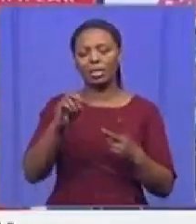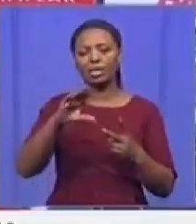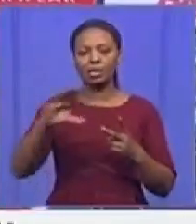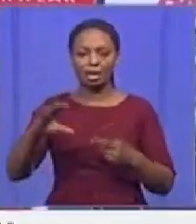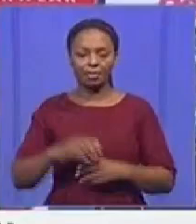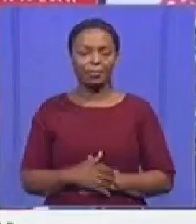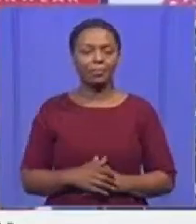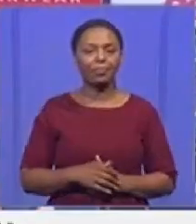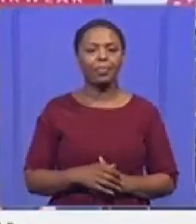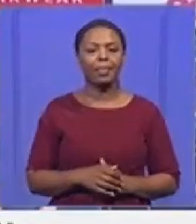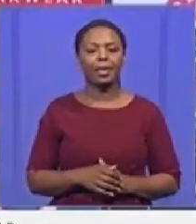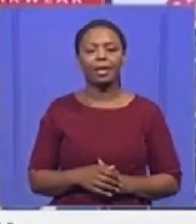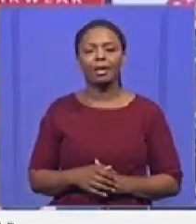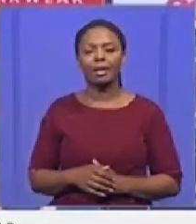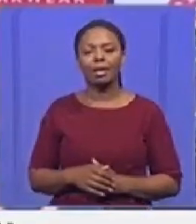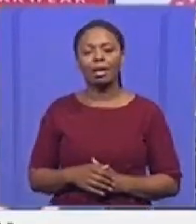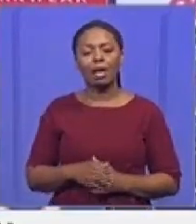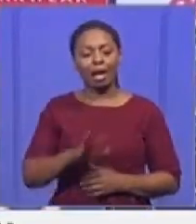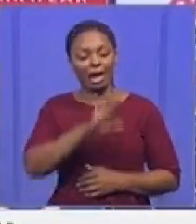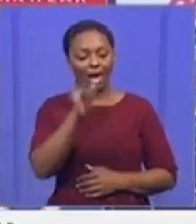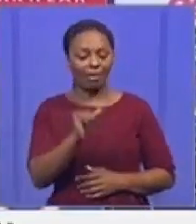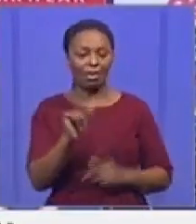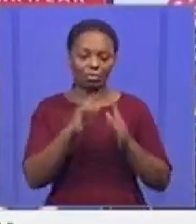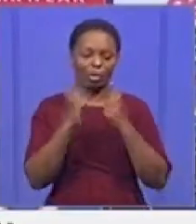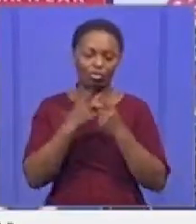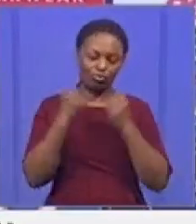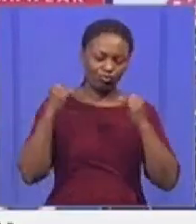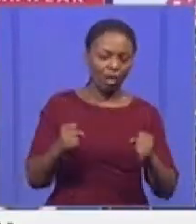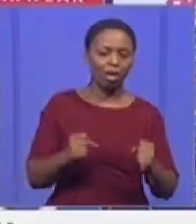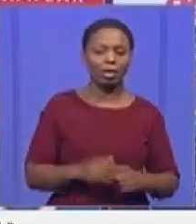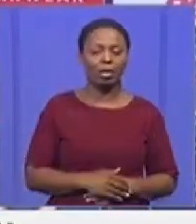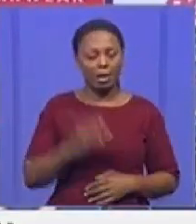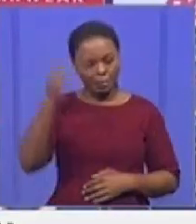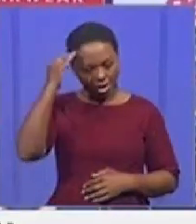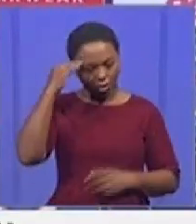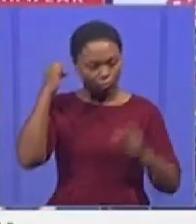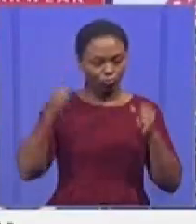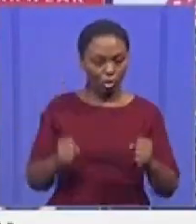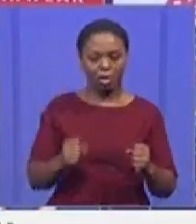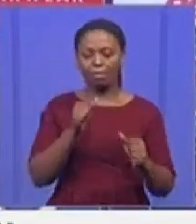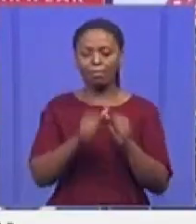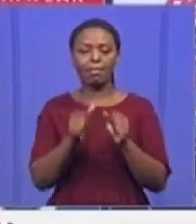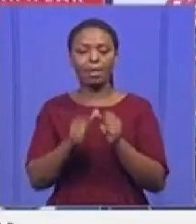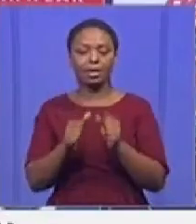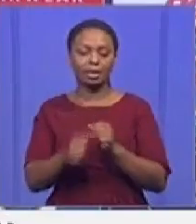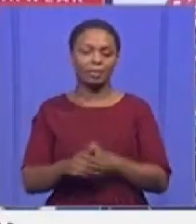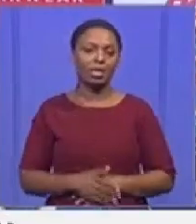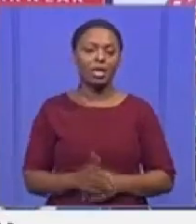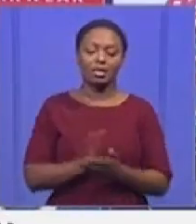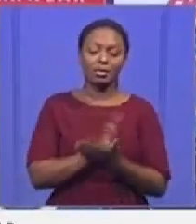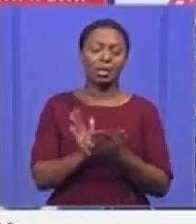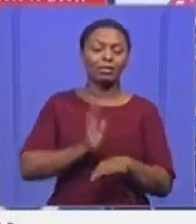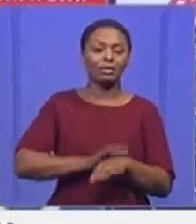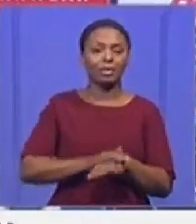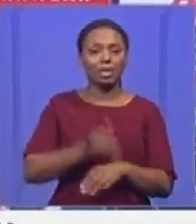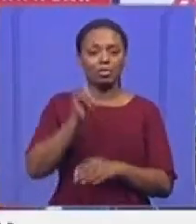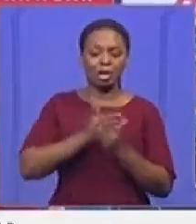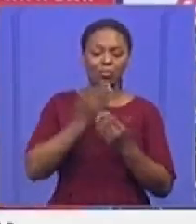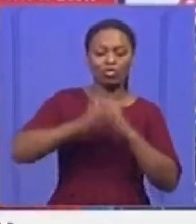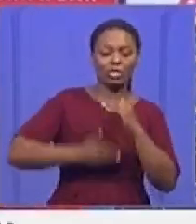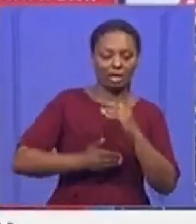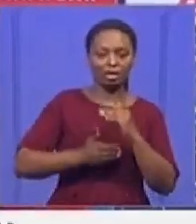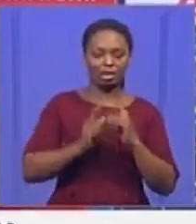always say Africa makes your team stronger, makes your team mentally stronger, better. You know, there's certain times where you can rotate the squad a little bit